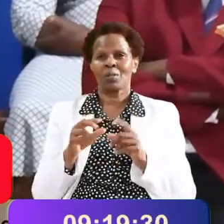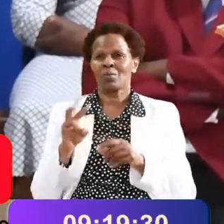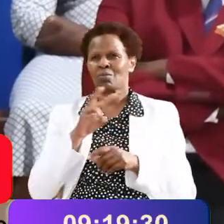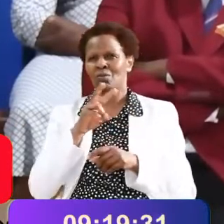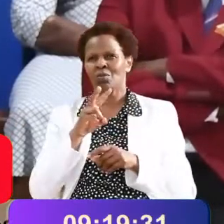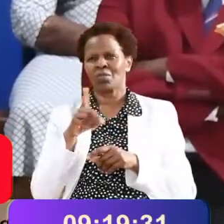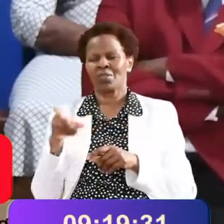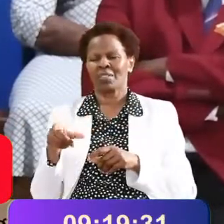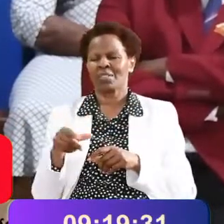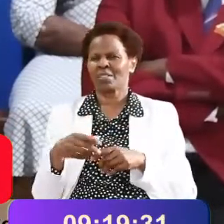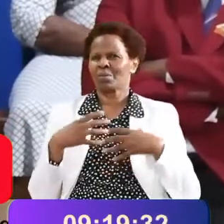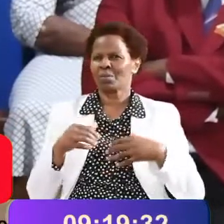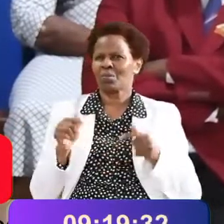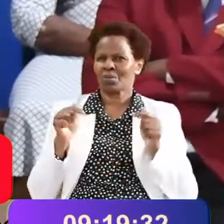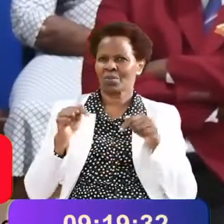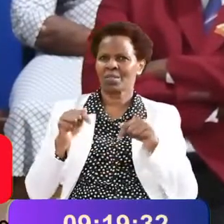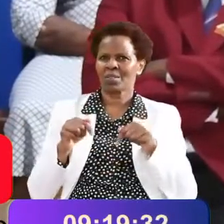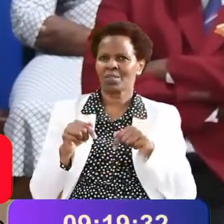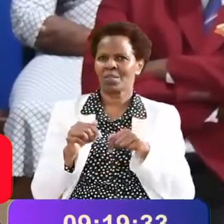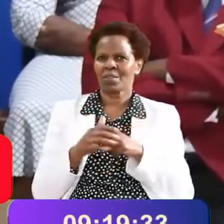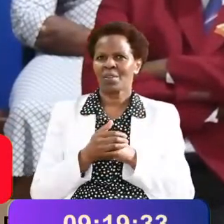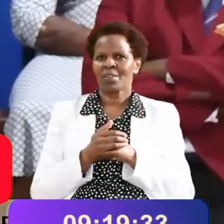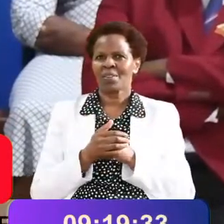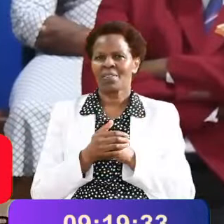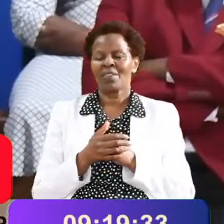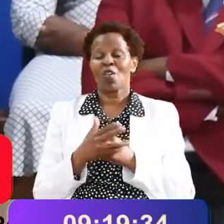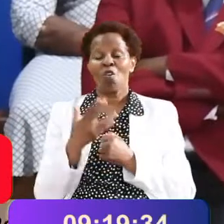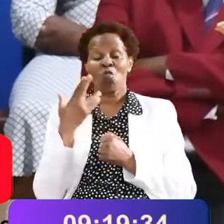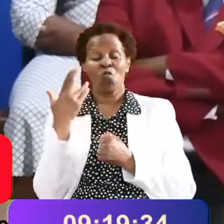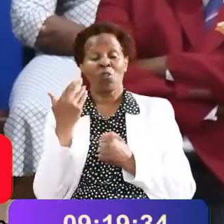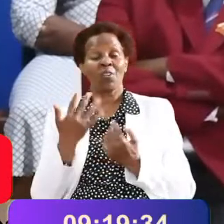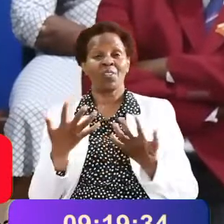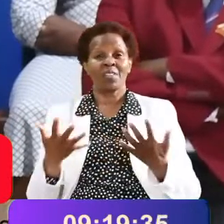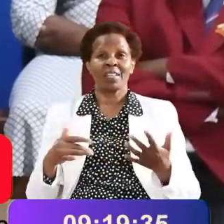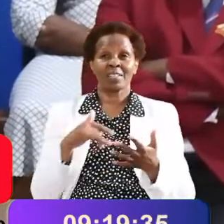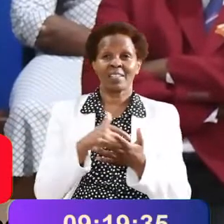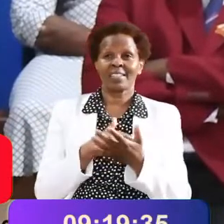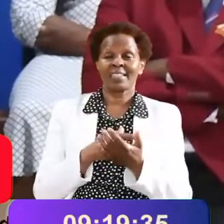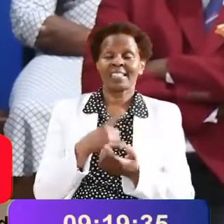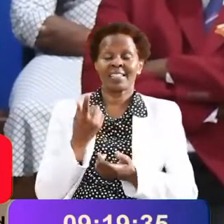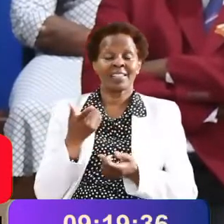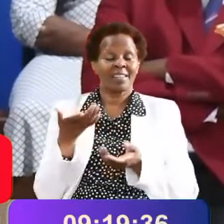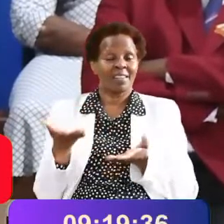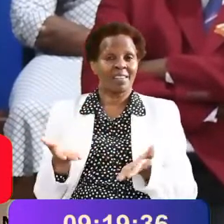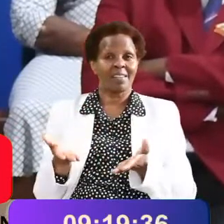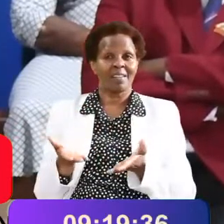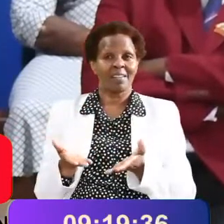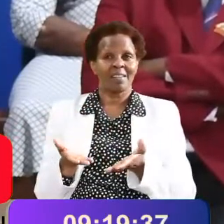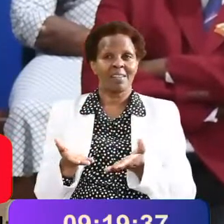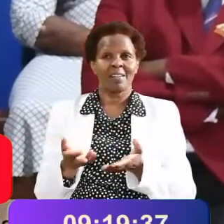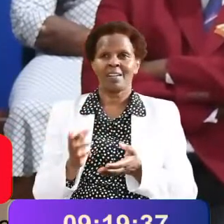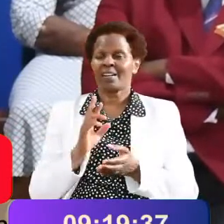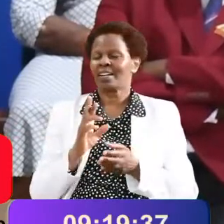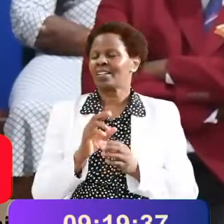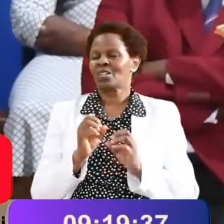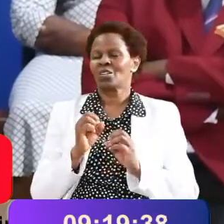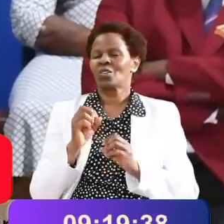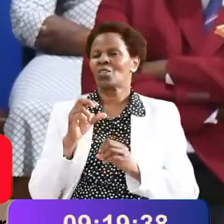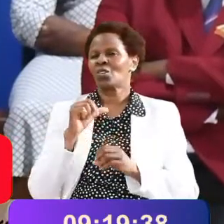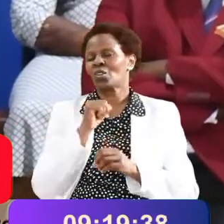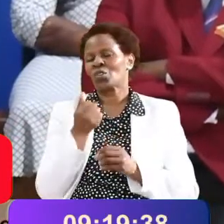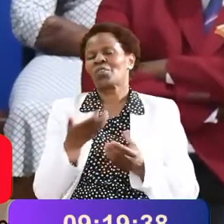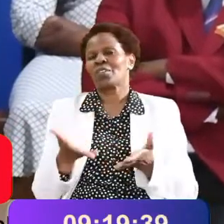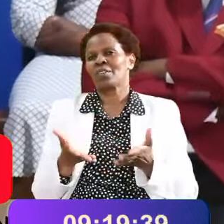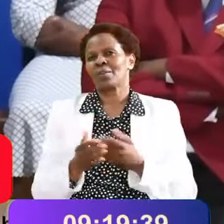we find that the four qualities or the four things that have been mentioned in our theme are missing. And